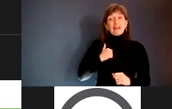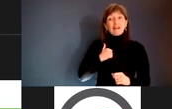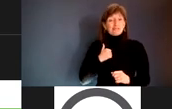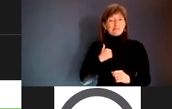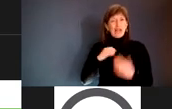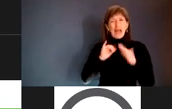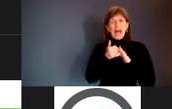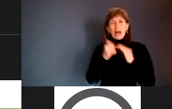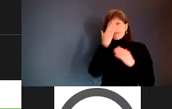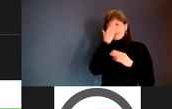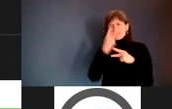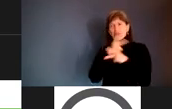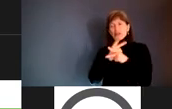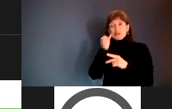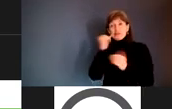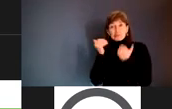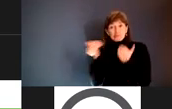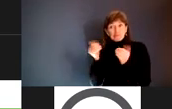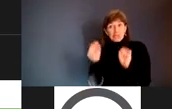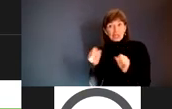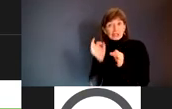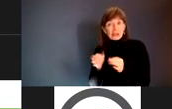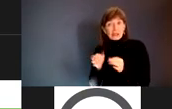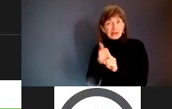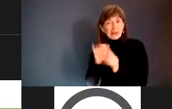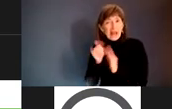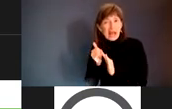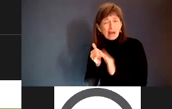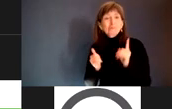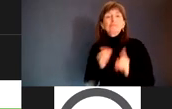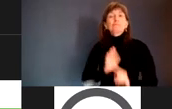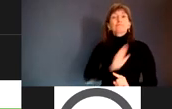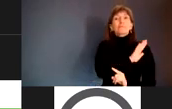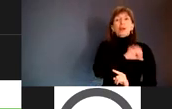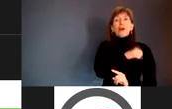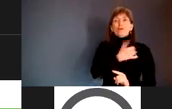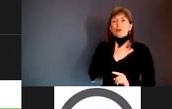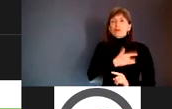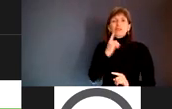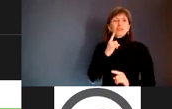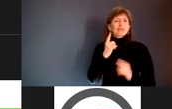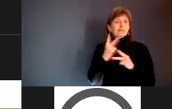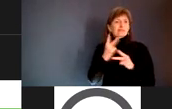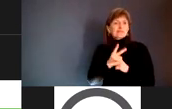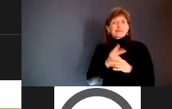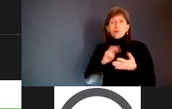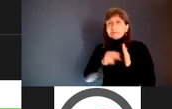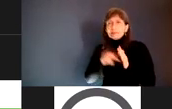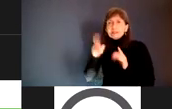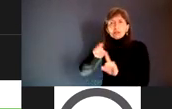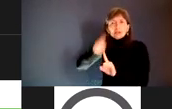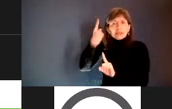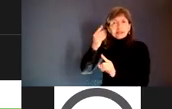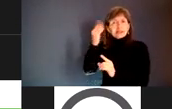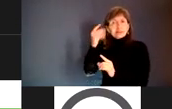capacity. And a lot of jurisdictions kind of give more attention to kind of breaking down those concepts. So, what do we mean by understand information? What do we